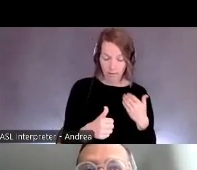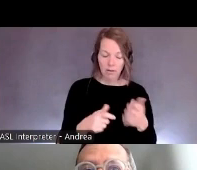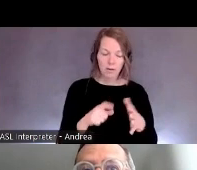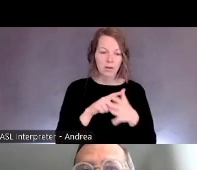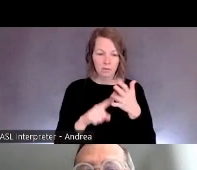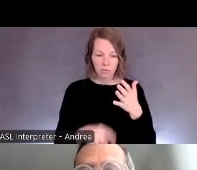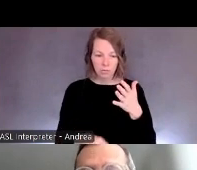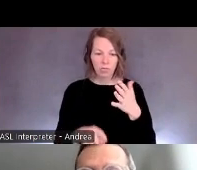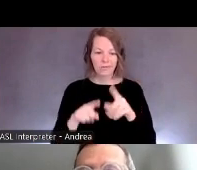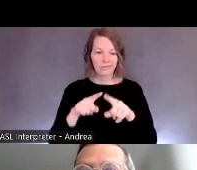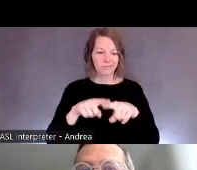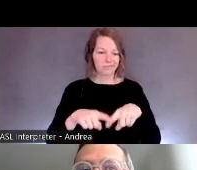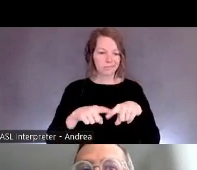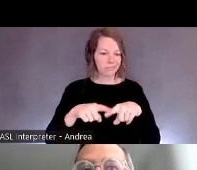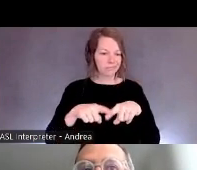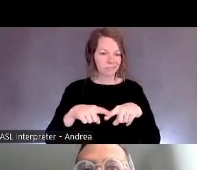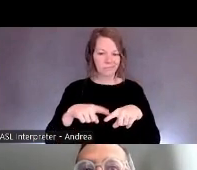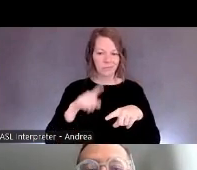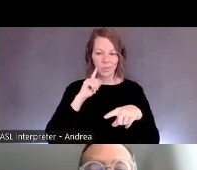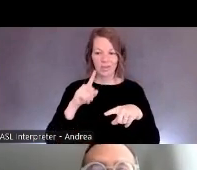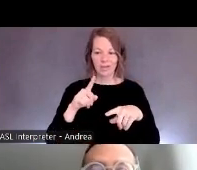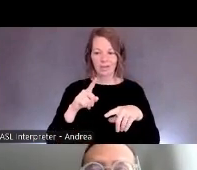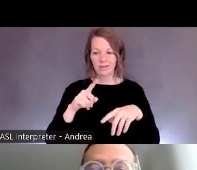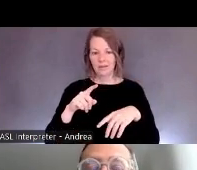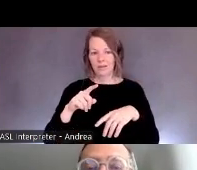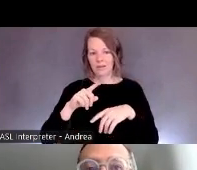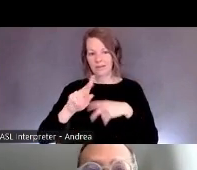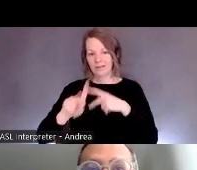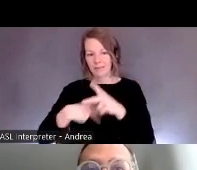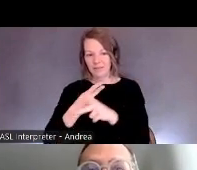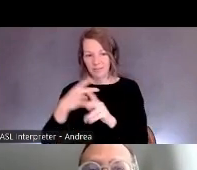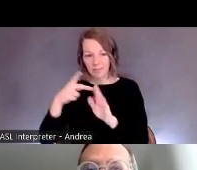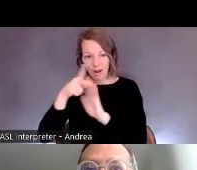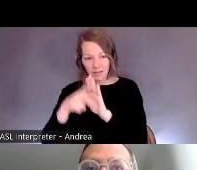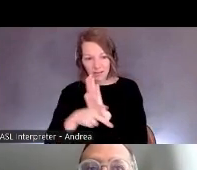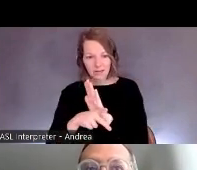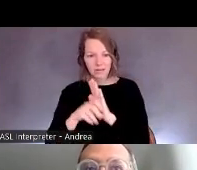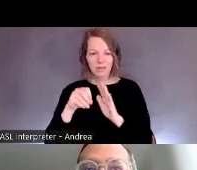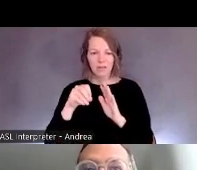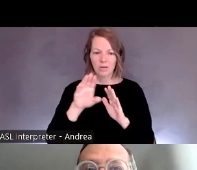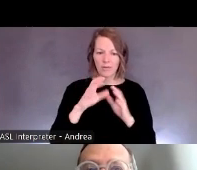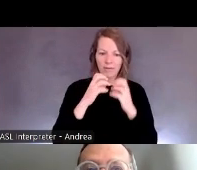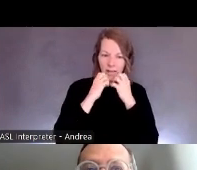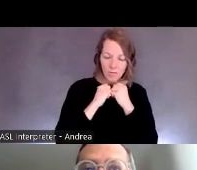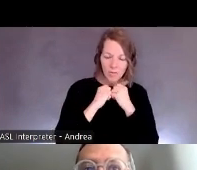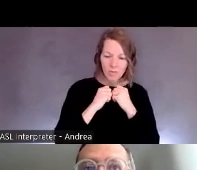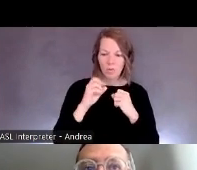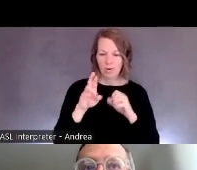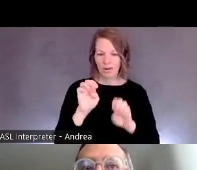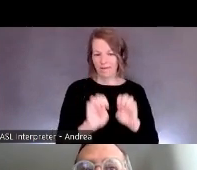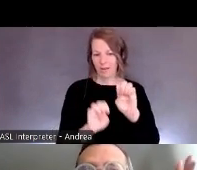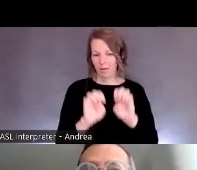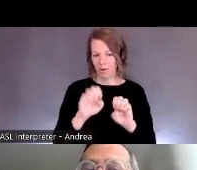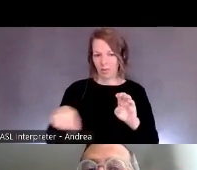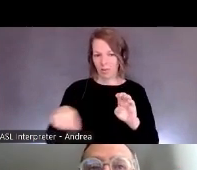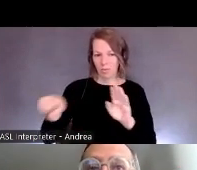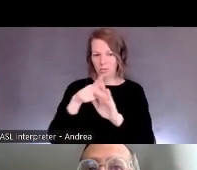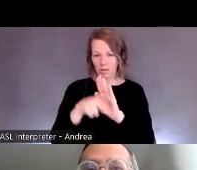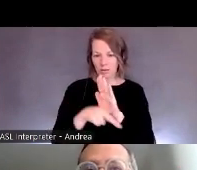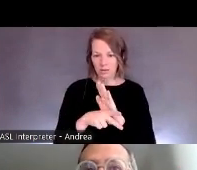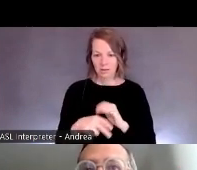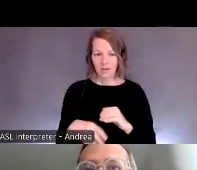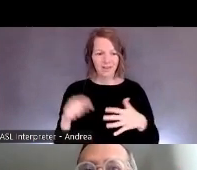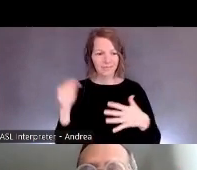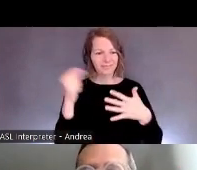everything when you think about the design of education policies, or when you value or evaluate education policies. So I have here